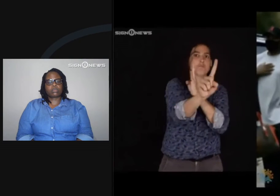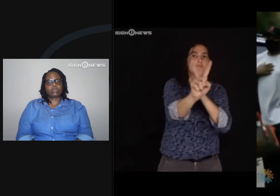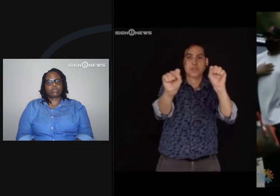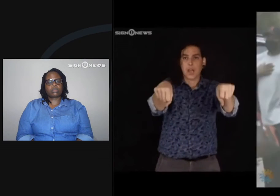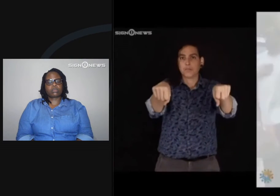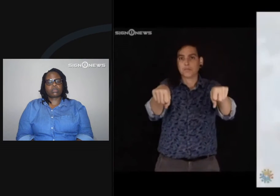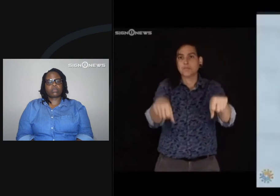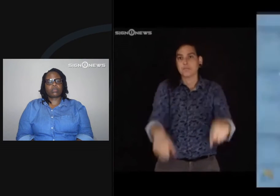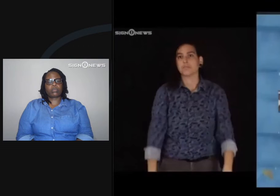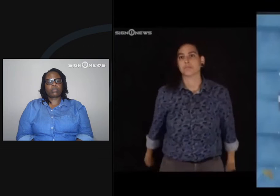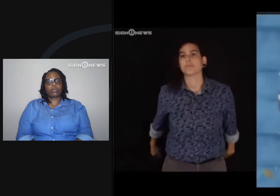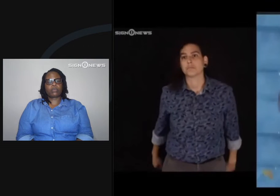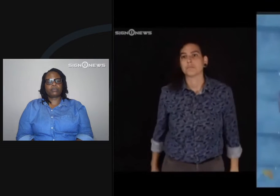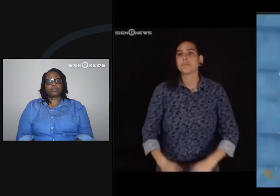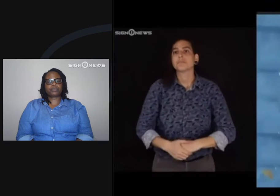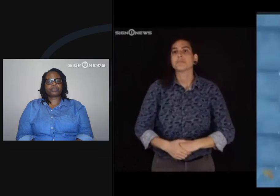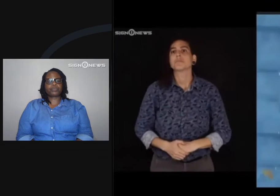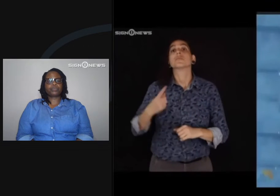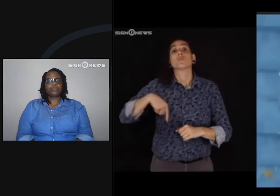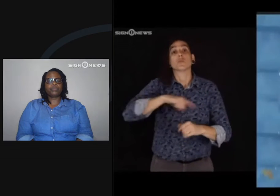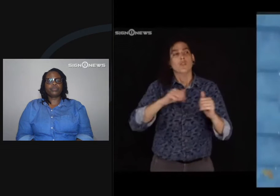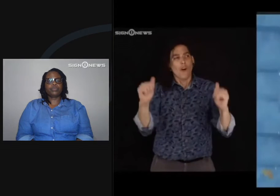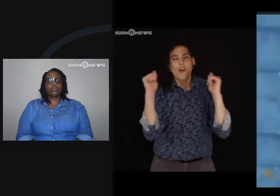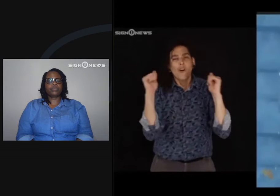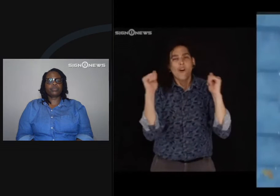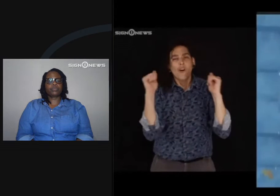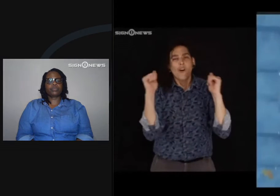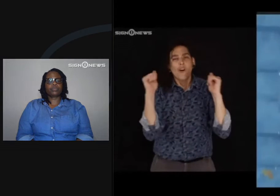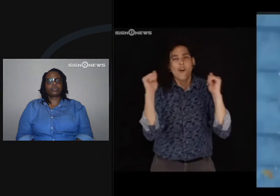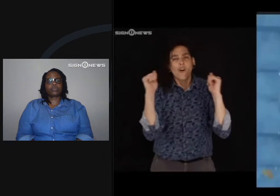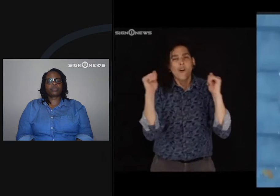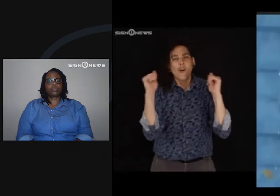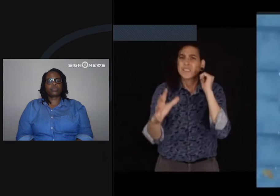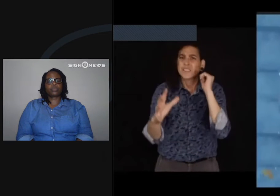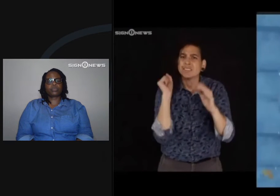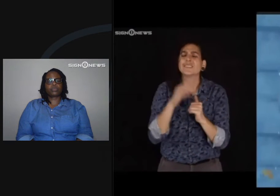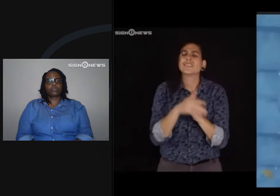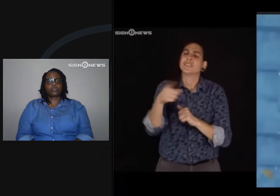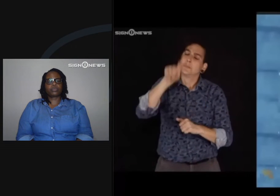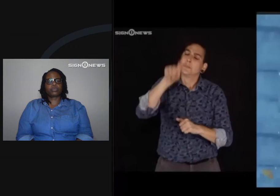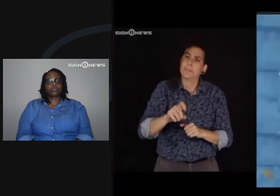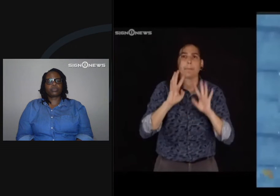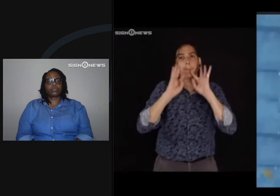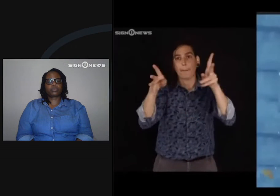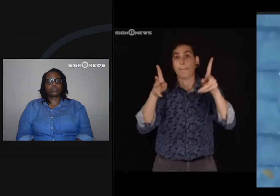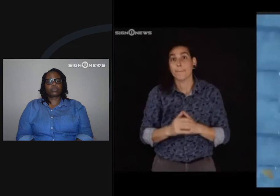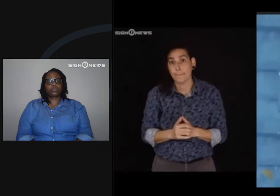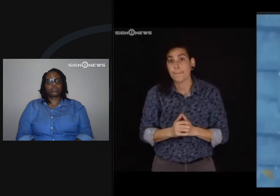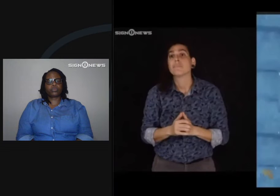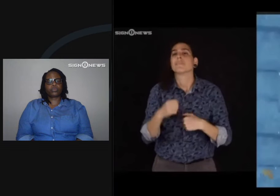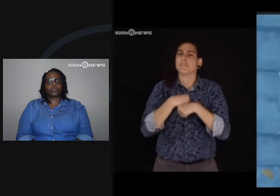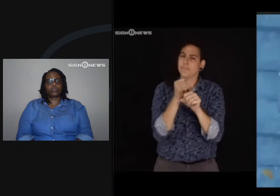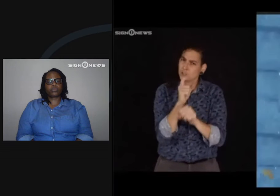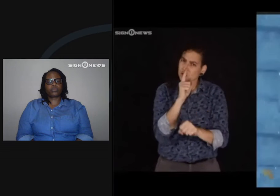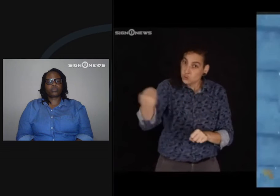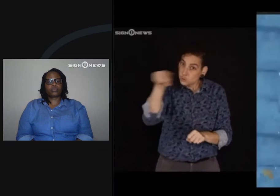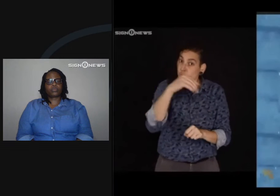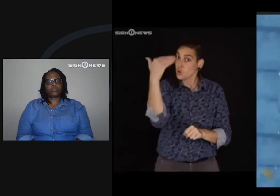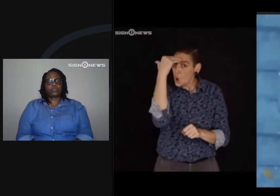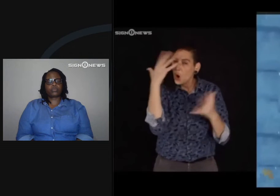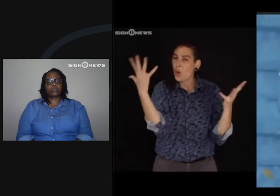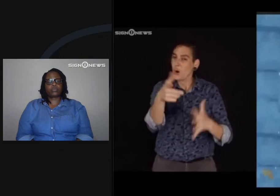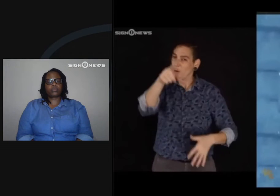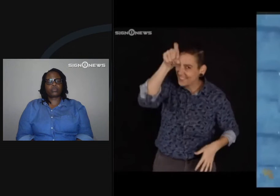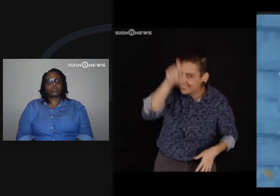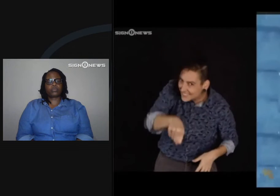day. We all have a voice and need to speak up. Make sure you know what you